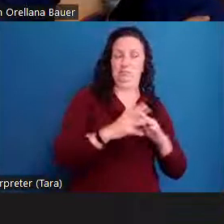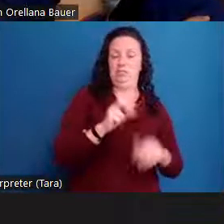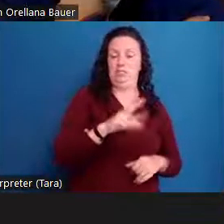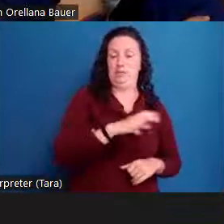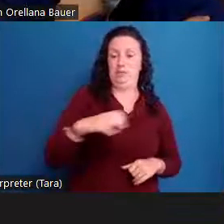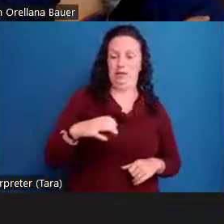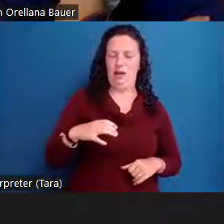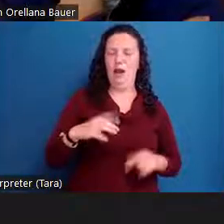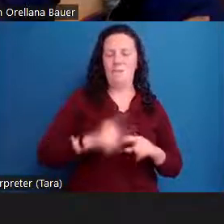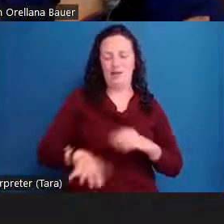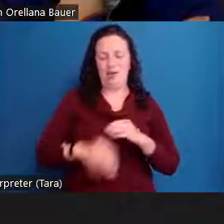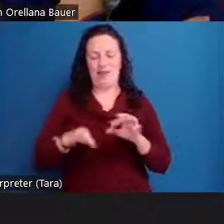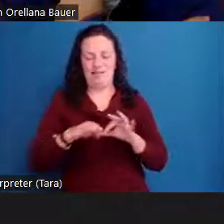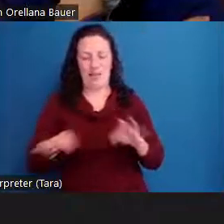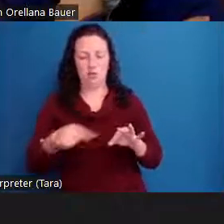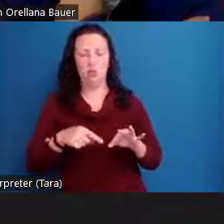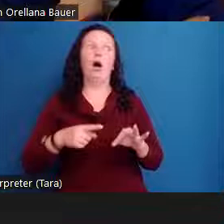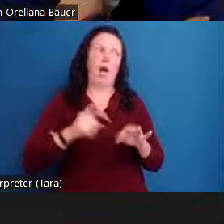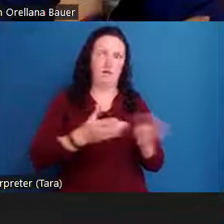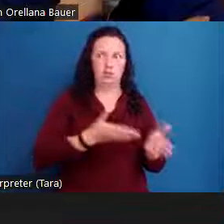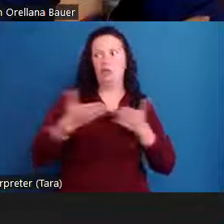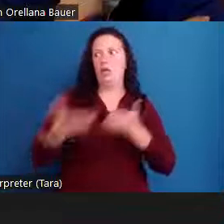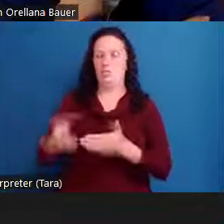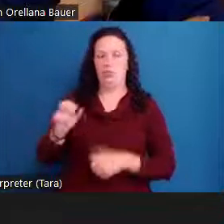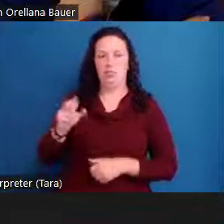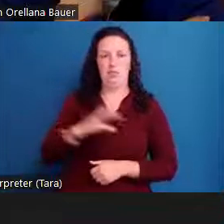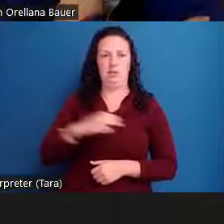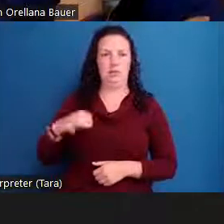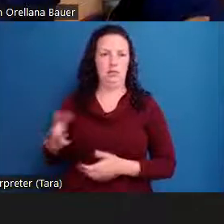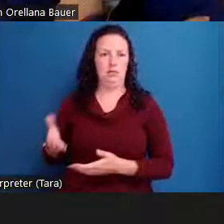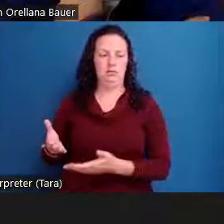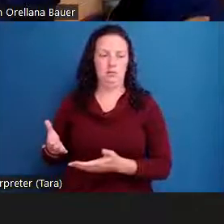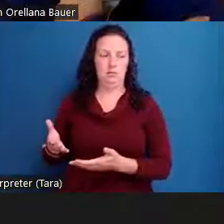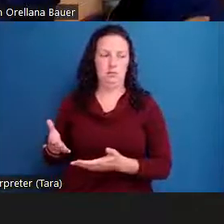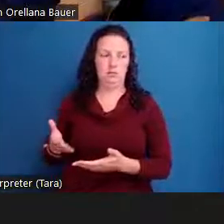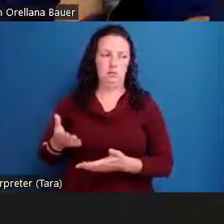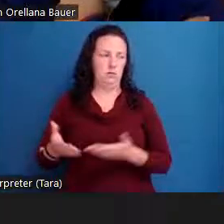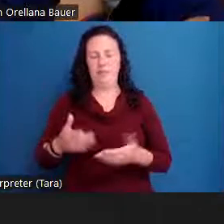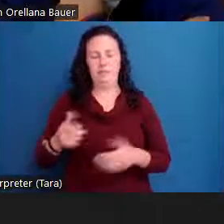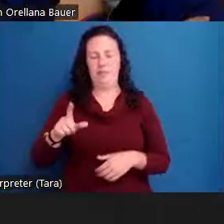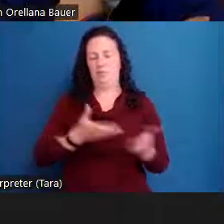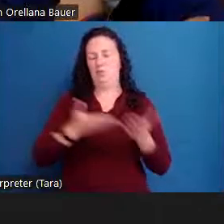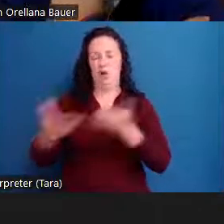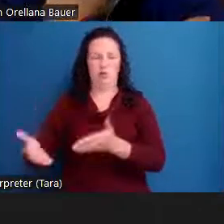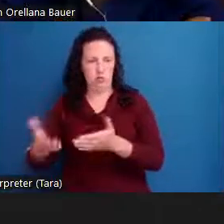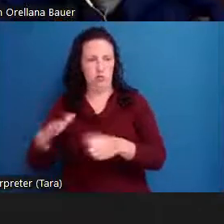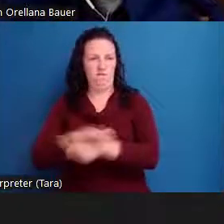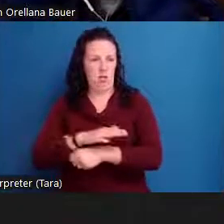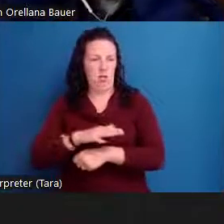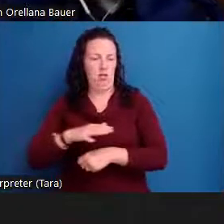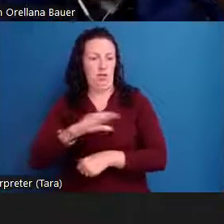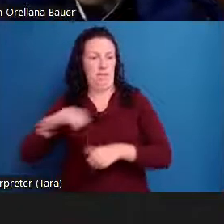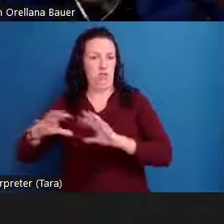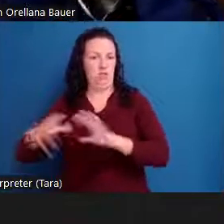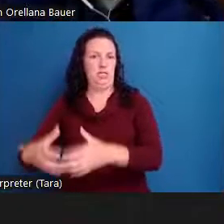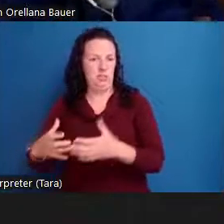before the commission before it happens, then I think to Jason's point, you should just amend the bylaws if you don't think they should be able to do it themselves. But if it's just a matter of sending an